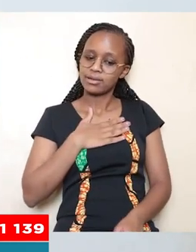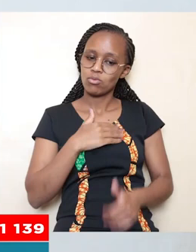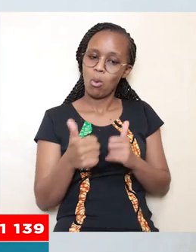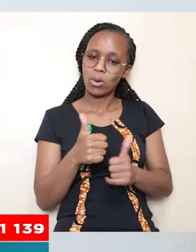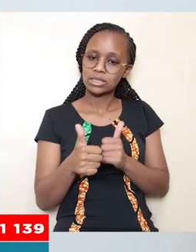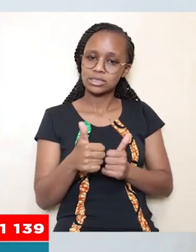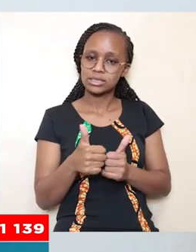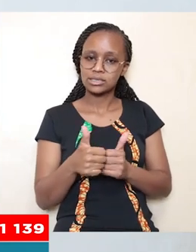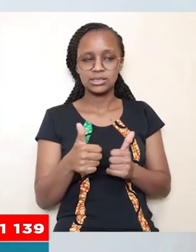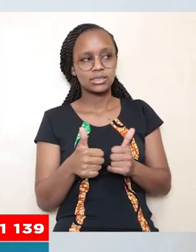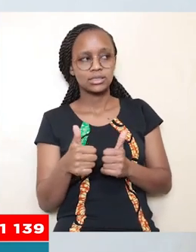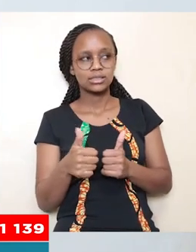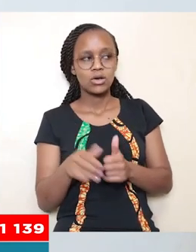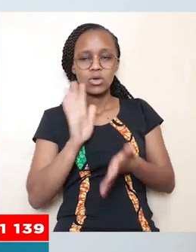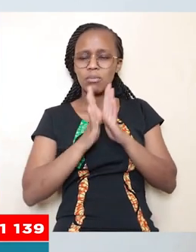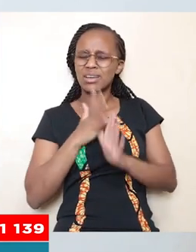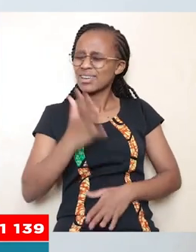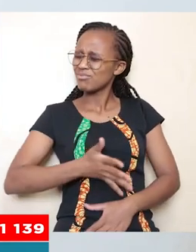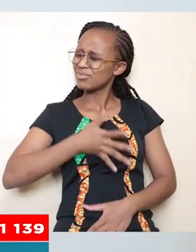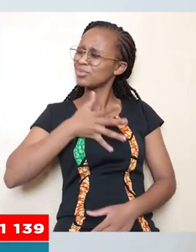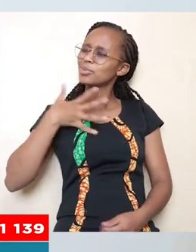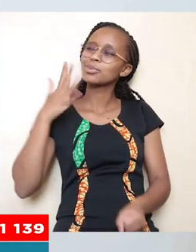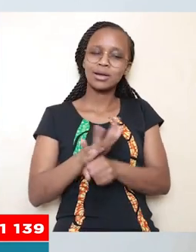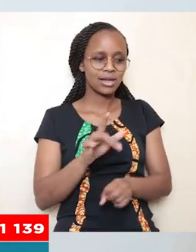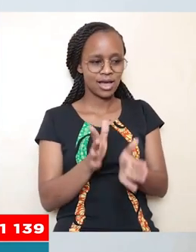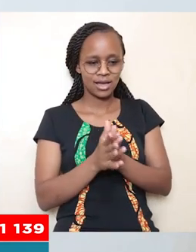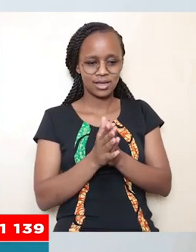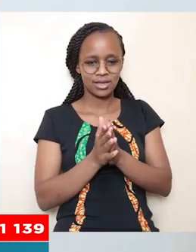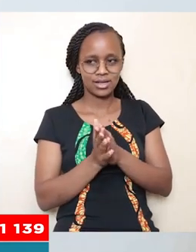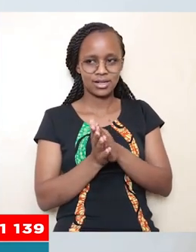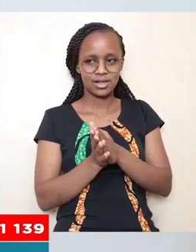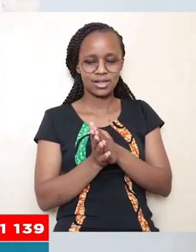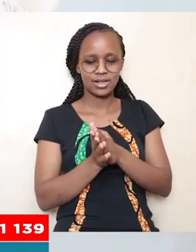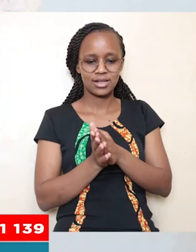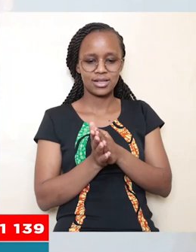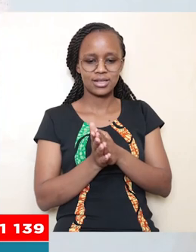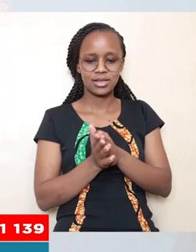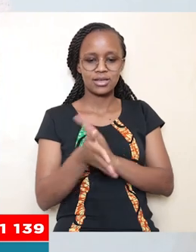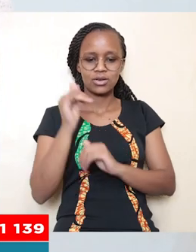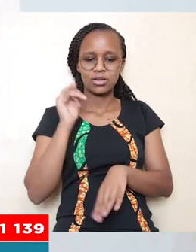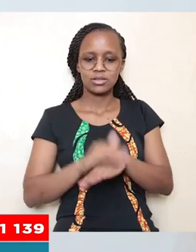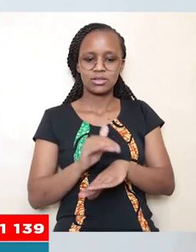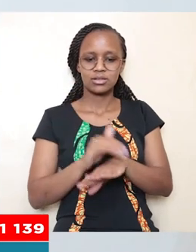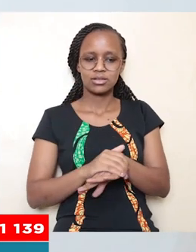Naona hapa, mtu anaweza kasirika, nini? God is good.